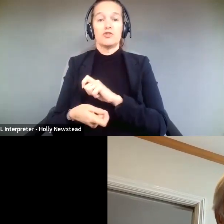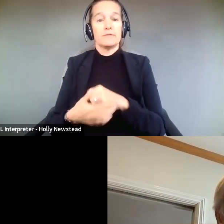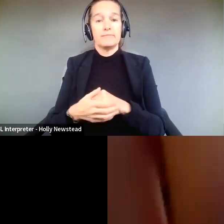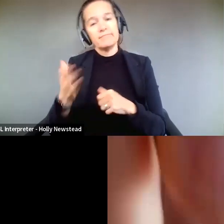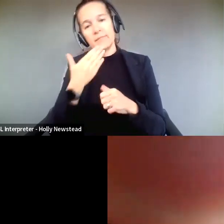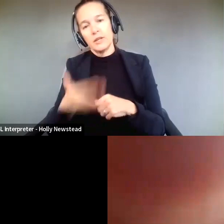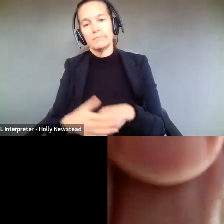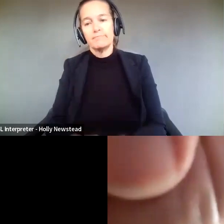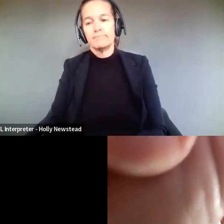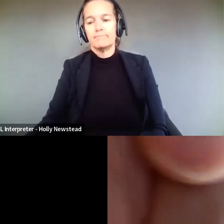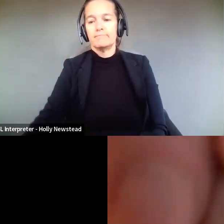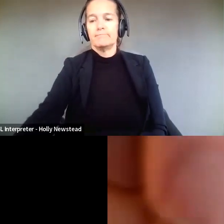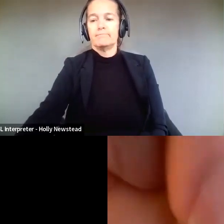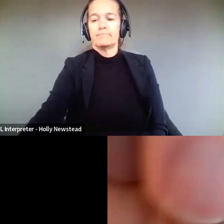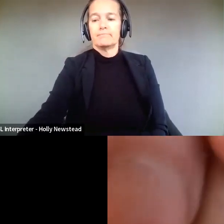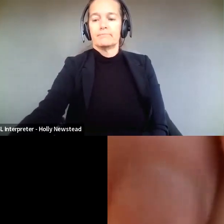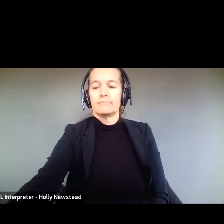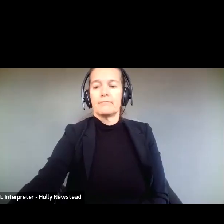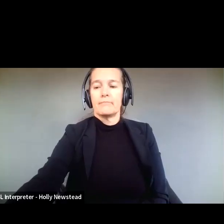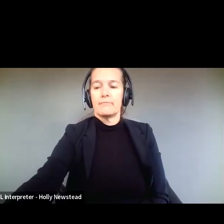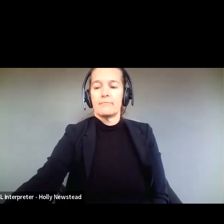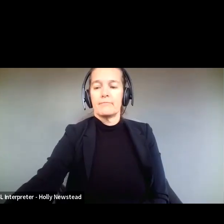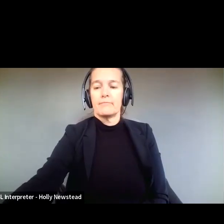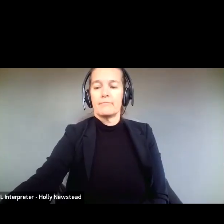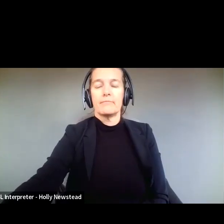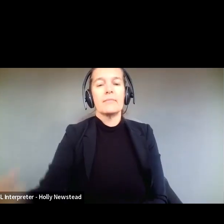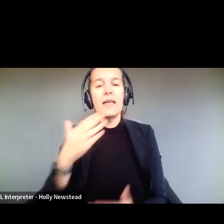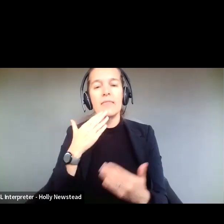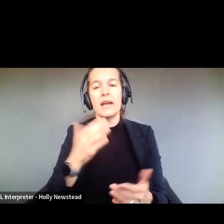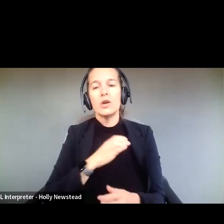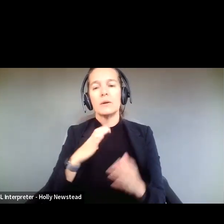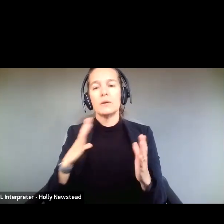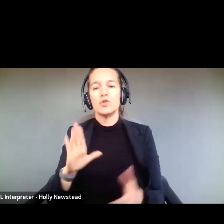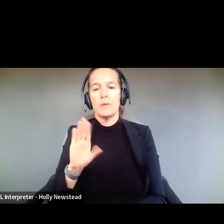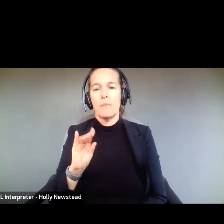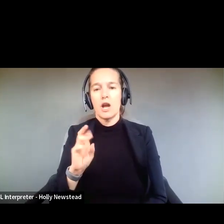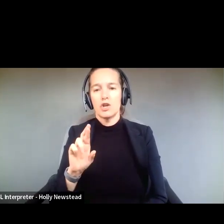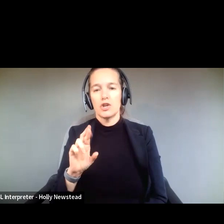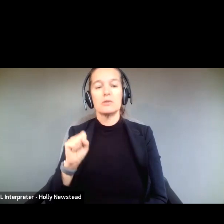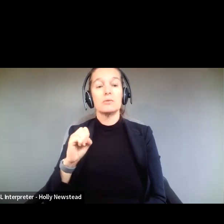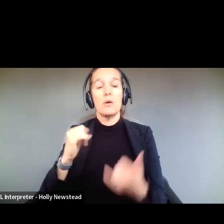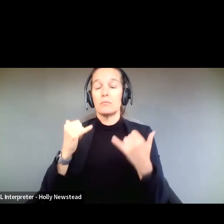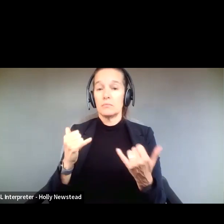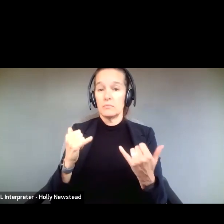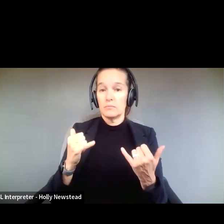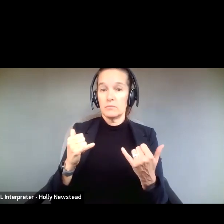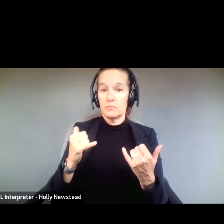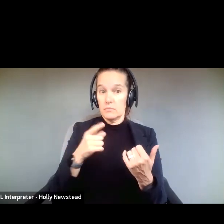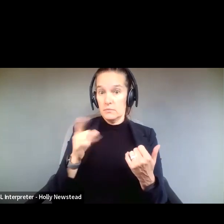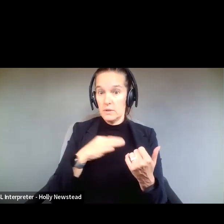you. Thank you, Commissioner Byer. And I think having heard that for staff,